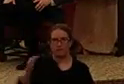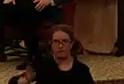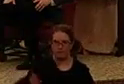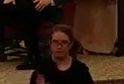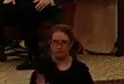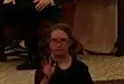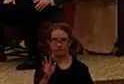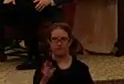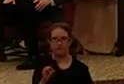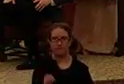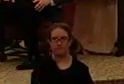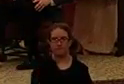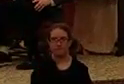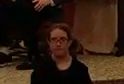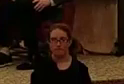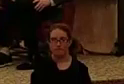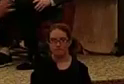glove compartment.